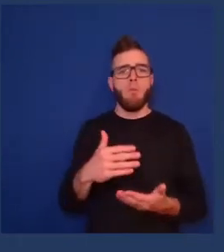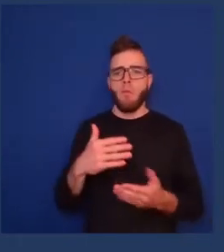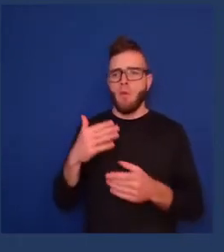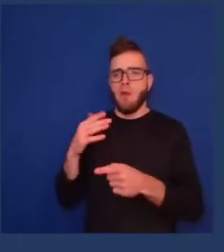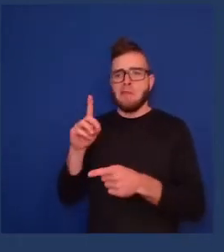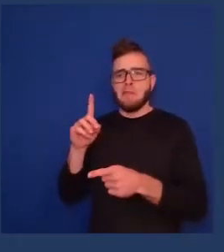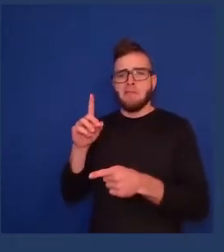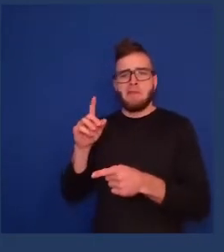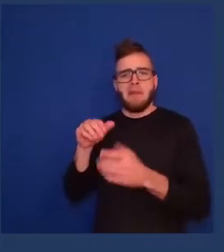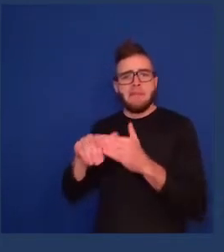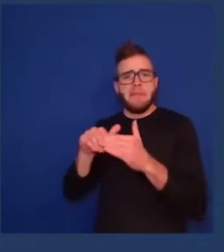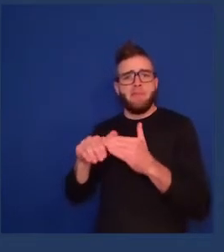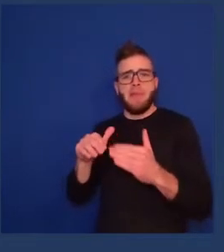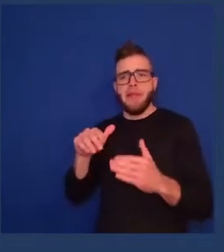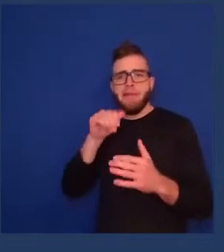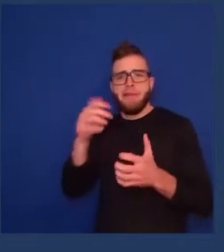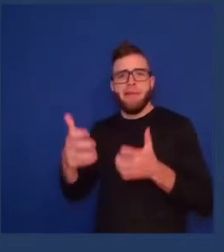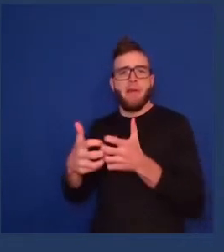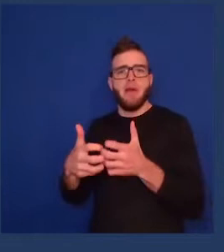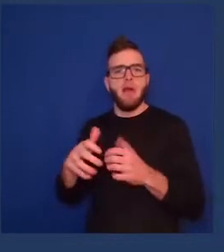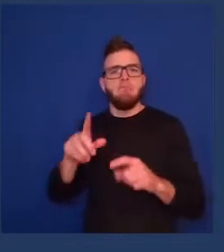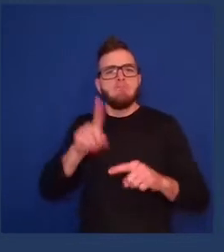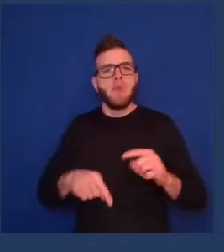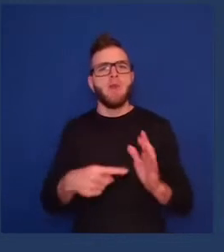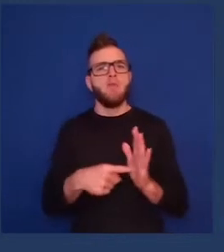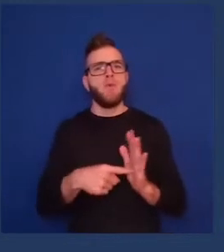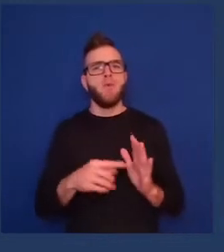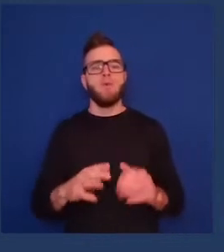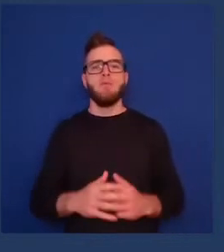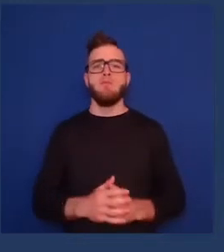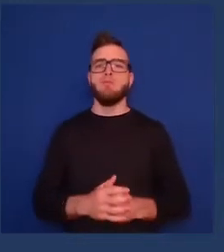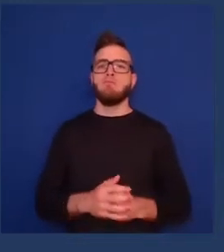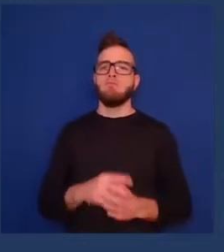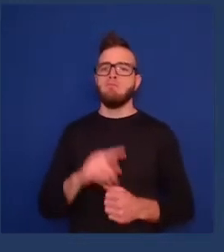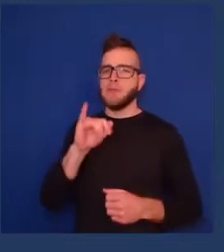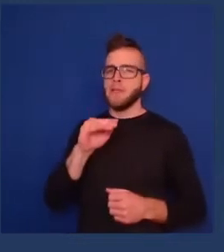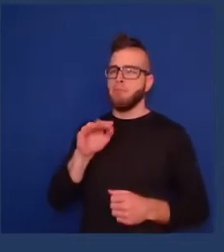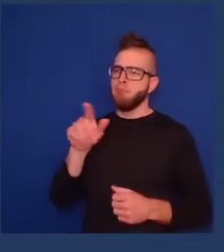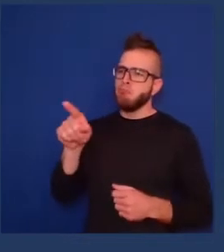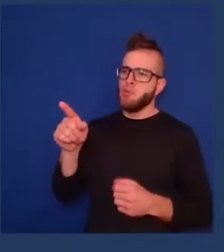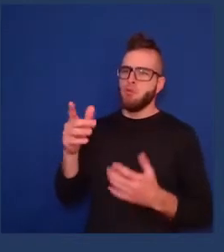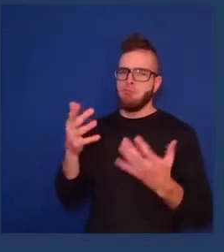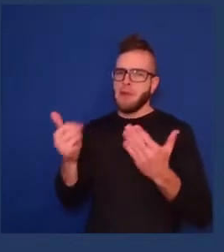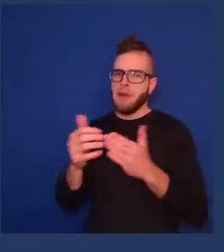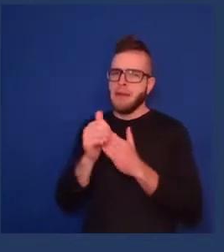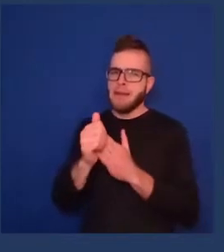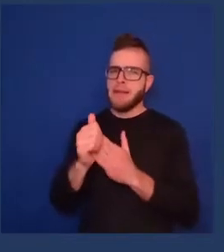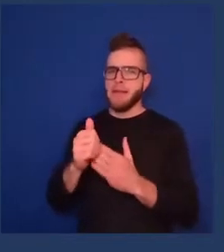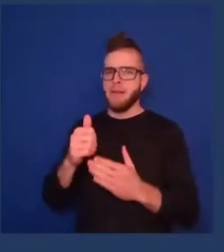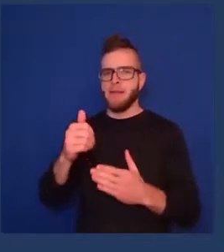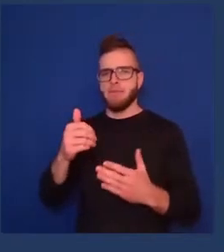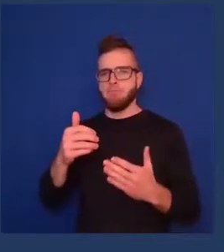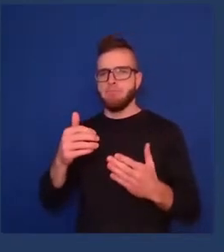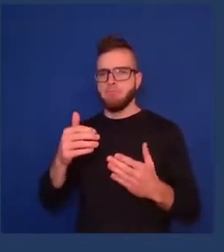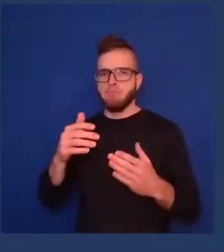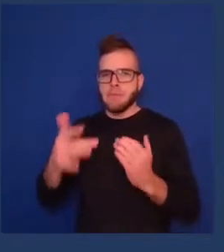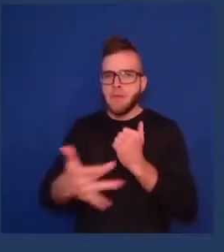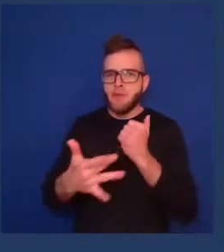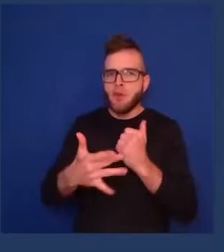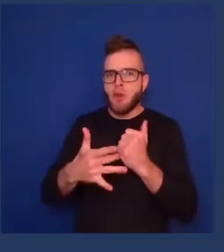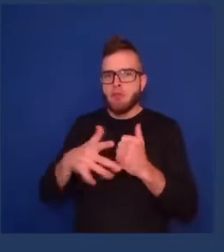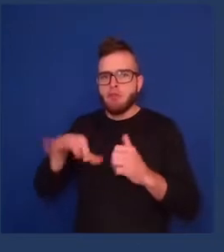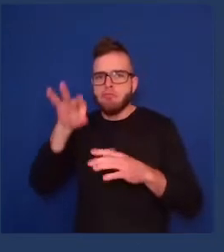with accessibility. You're on the front lines of this work on the technology side, and obviously we're